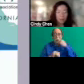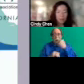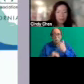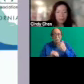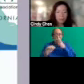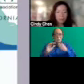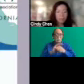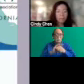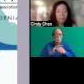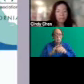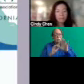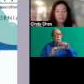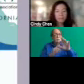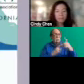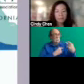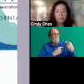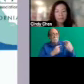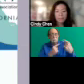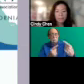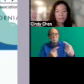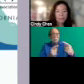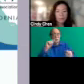change in how